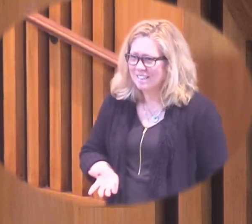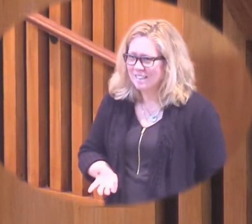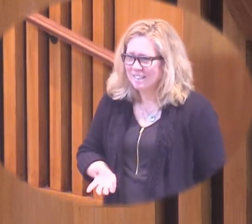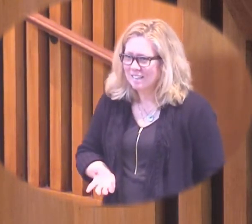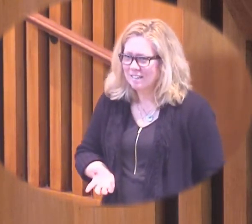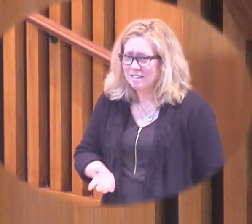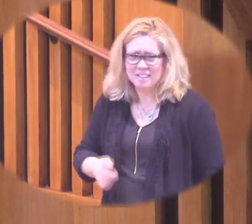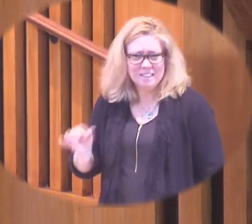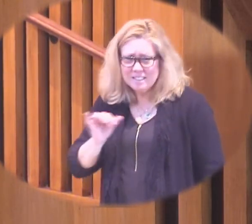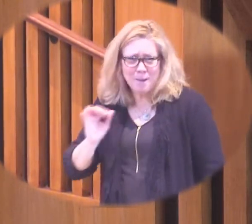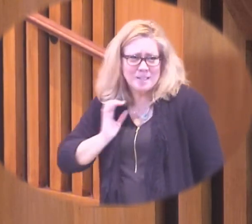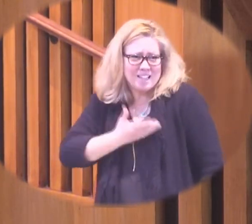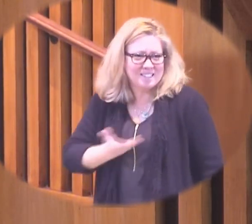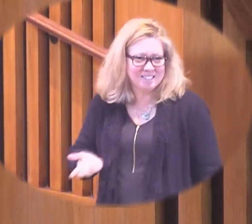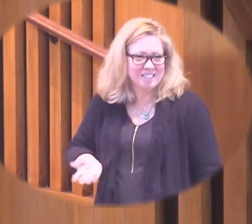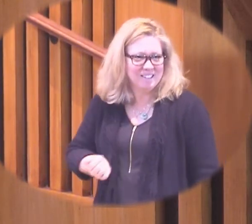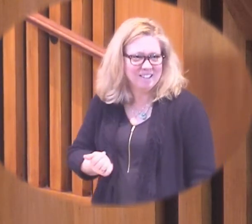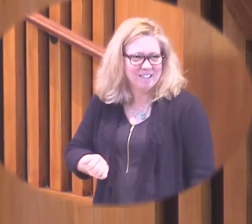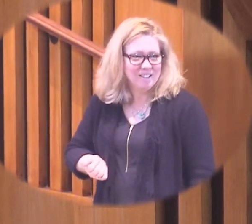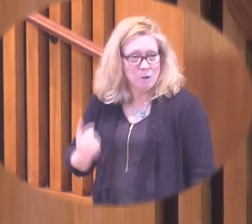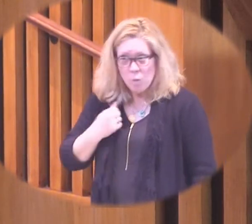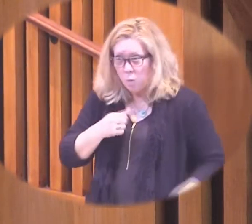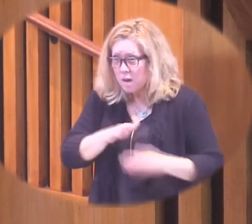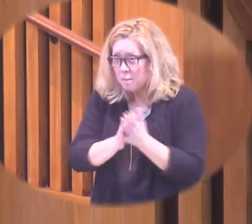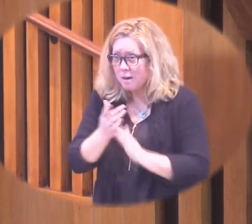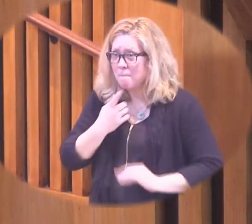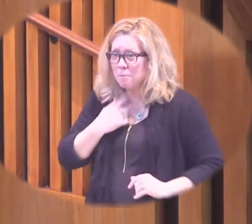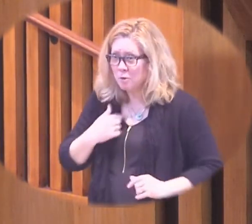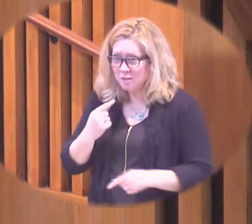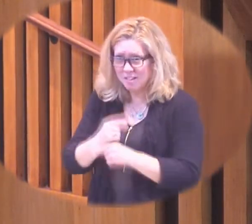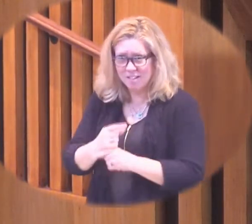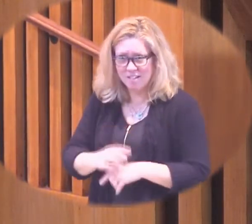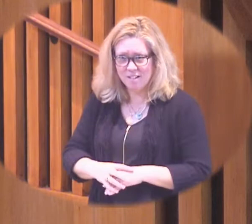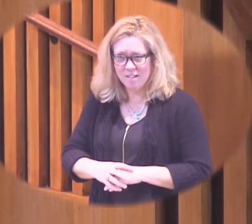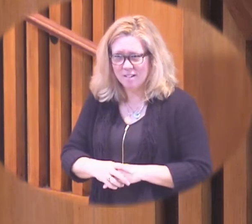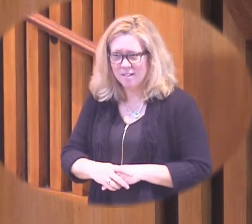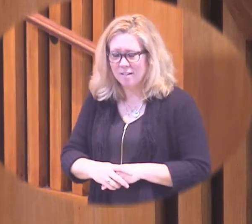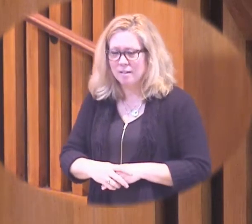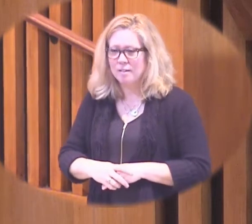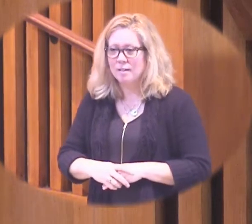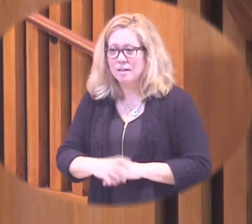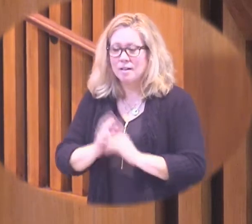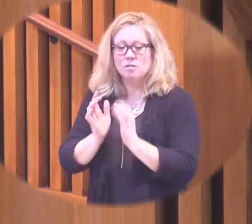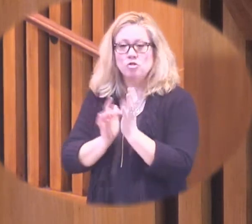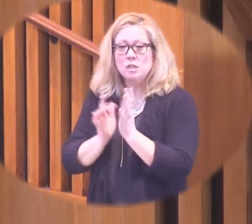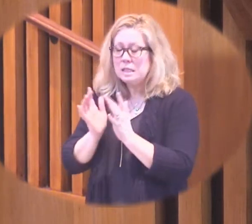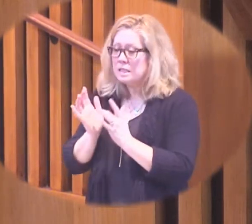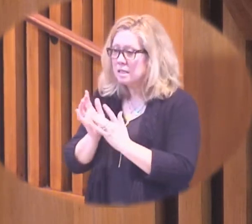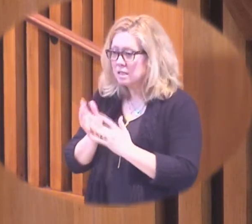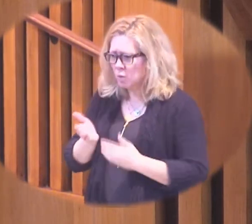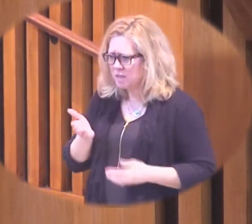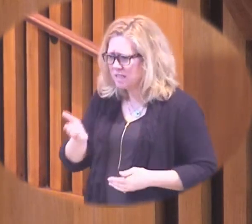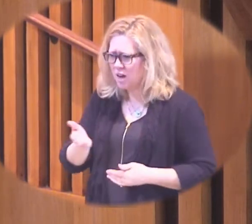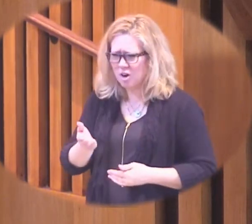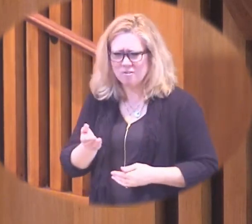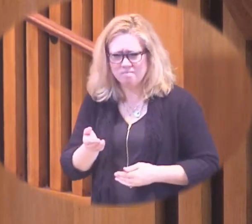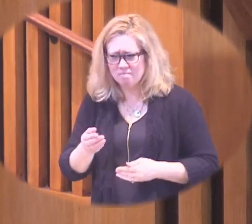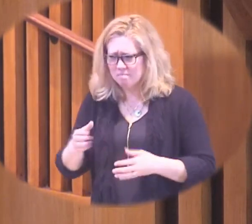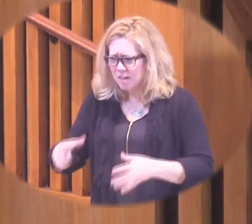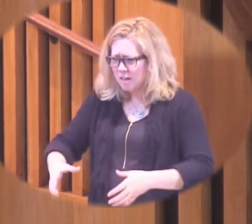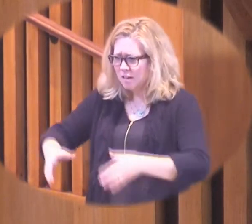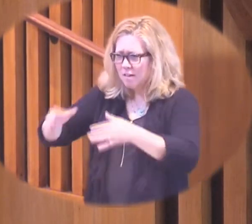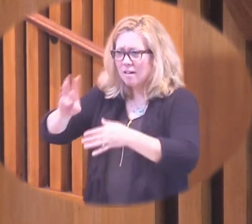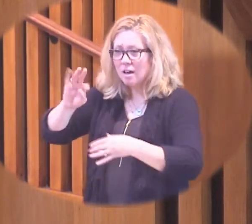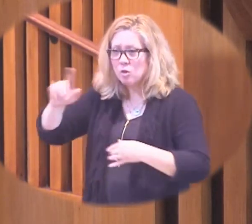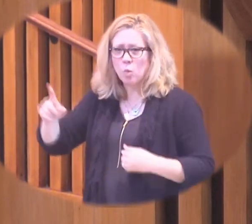Like all of us, we get thirsty. And he was alone at the well. His